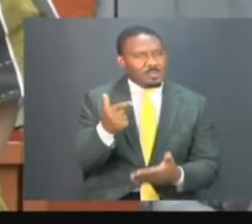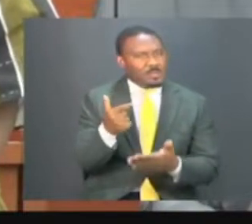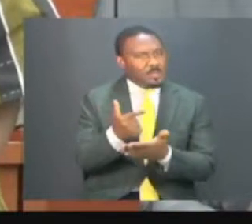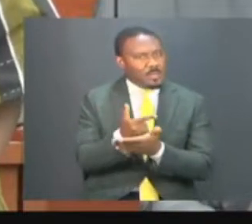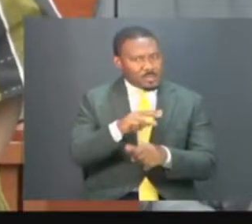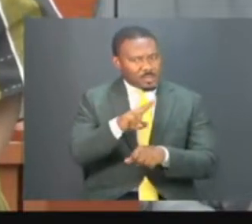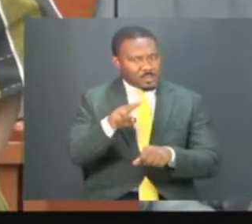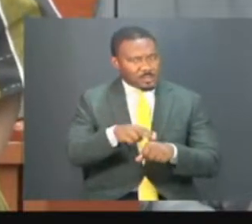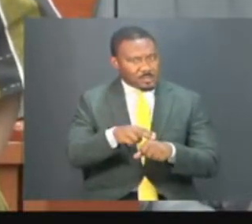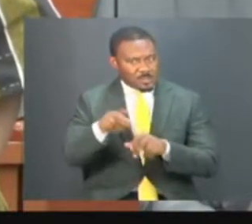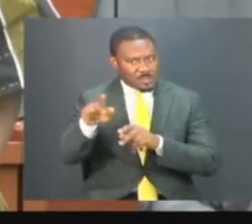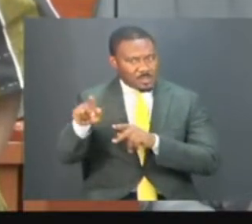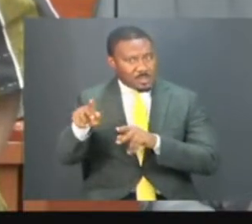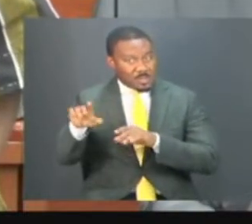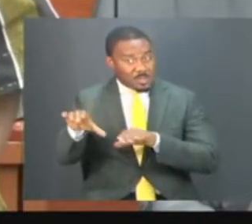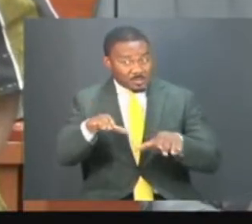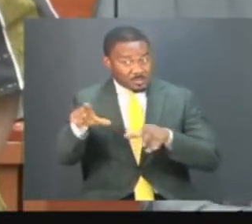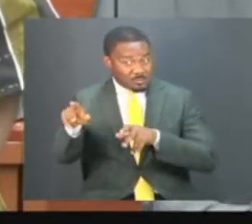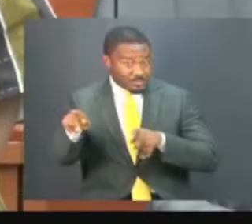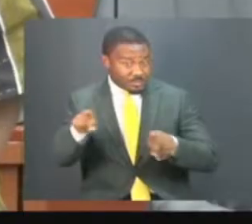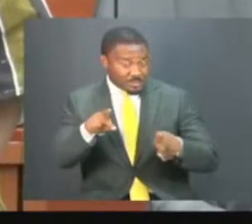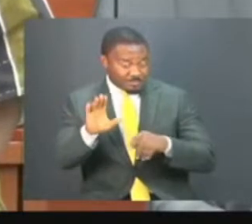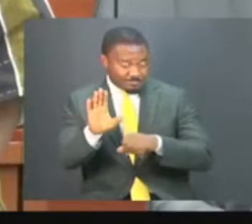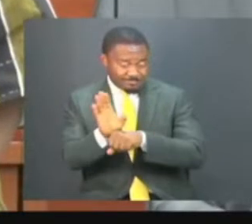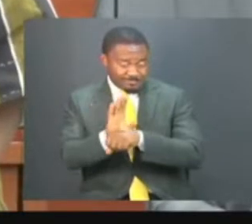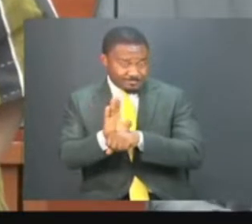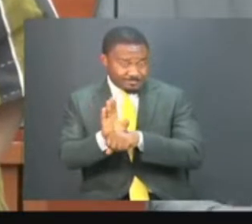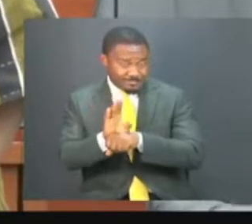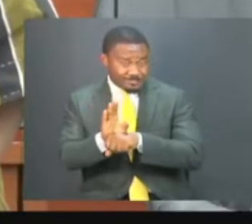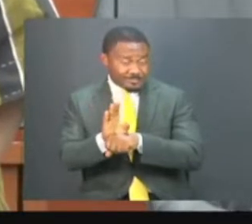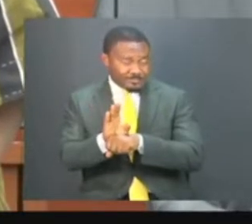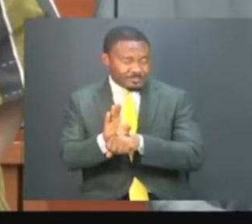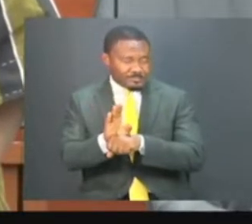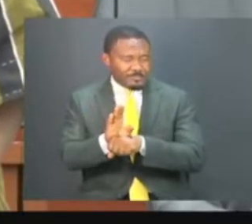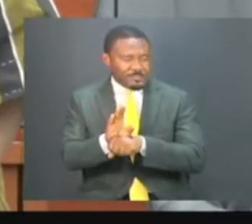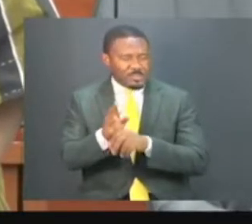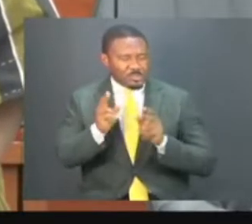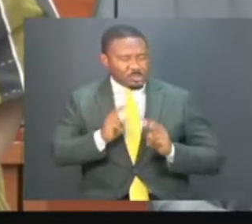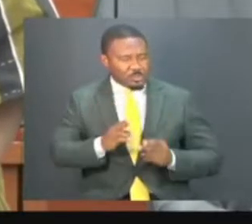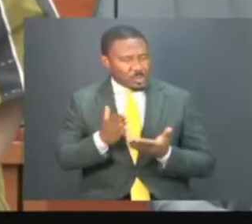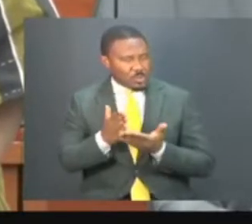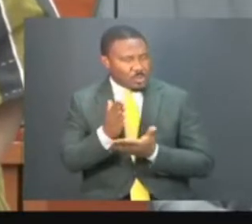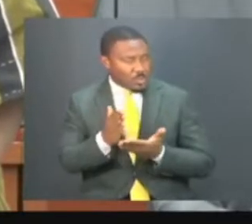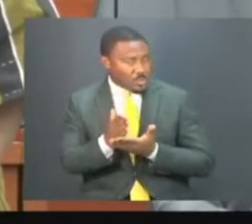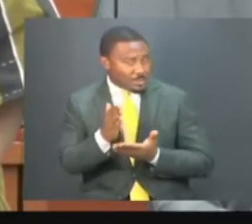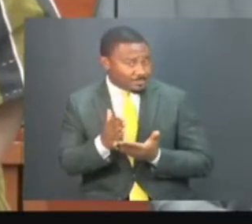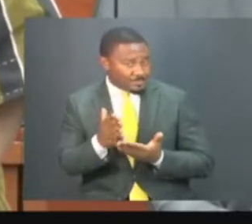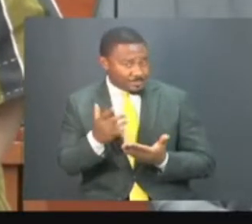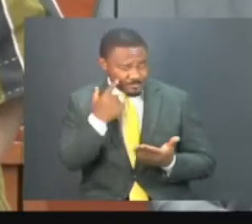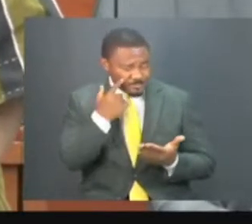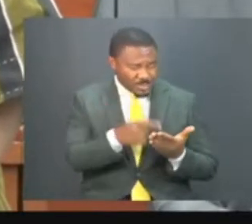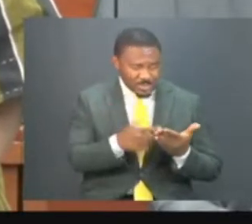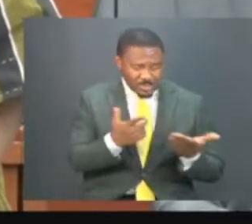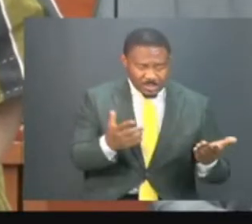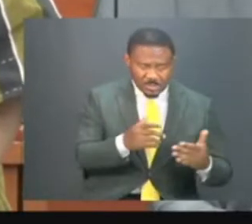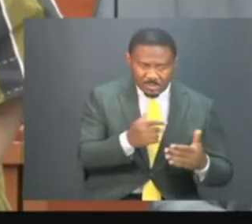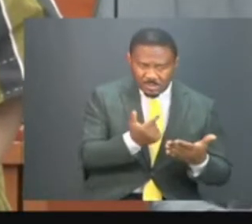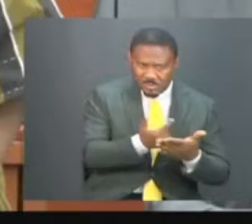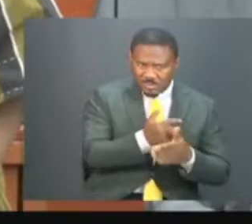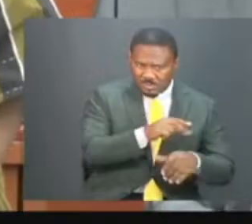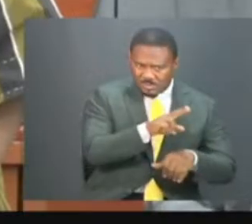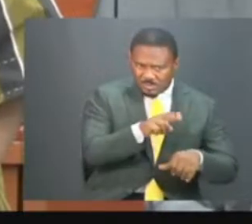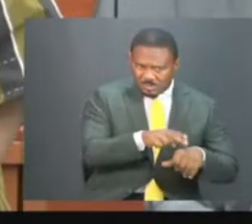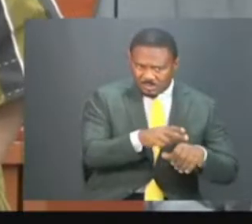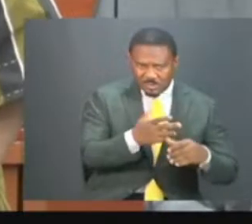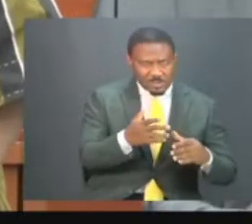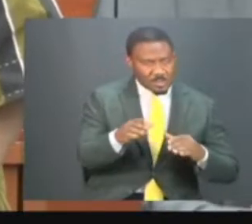Rights. If you look at the other paper, it had the same caption, Ghana National Action Plan on Business and